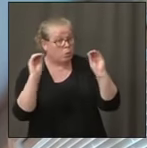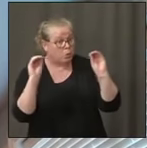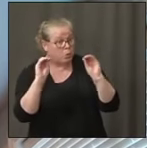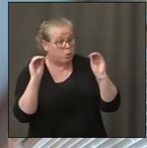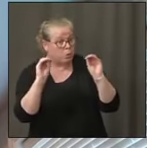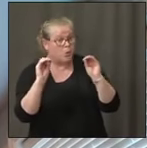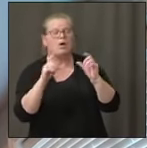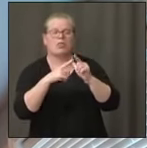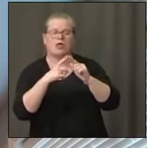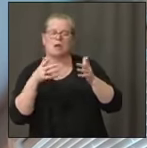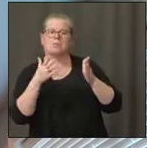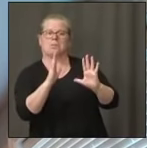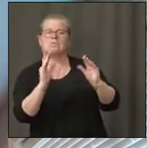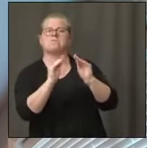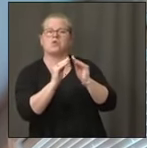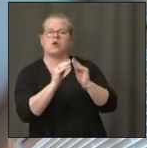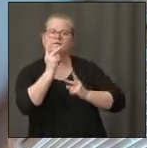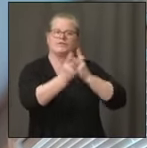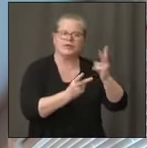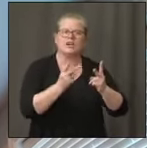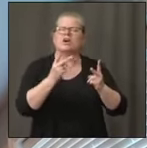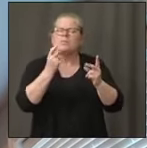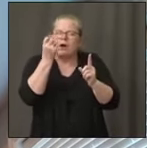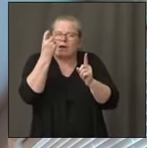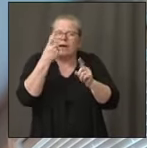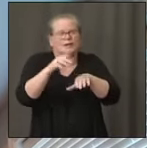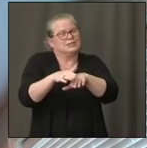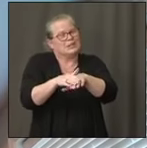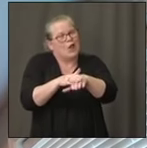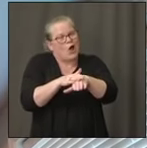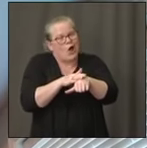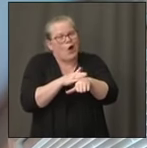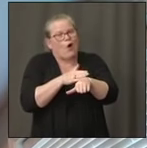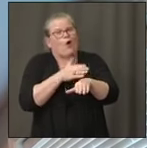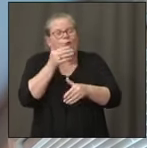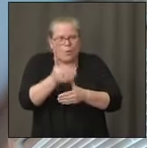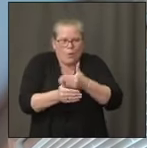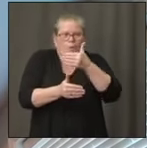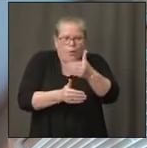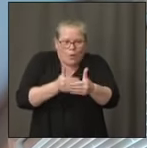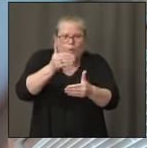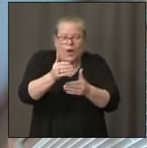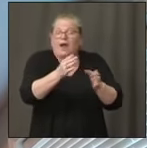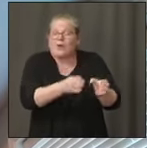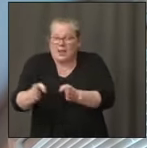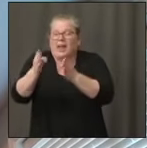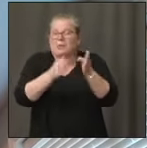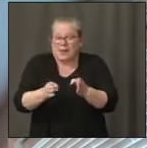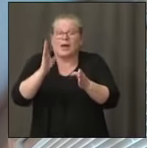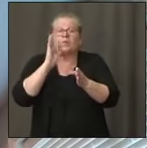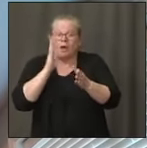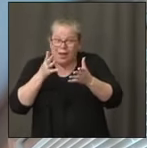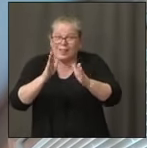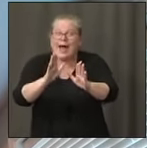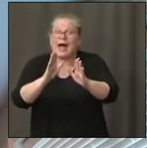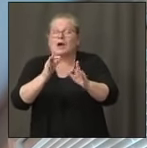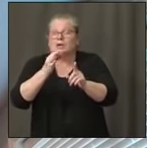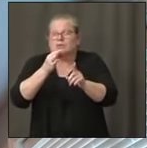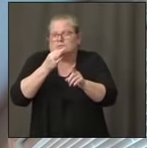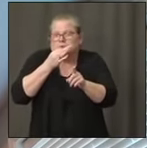while also balancing the needs of families and residents in the nursing homes. Thank you for that, but this legislation